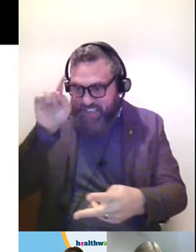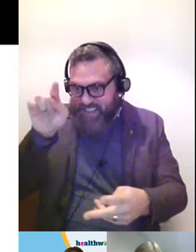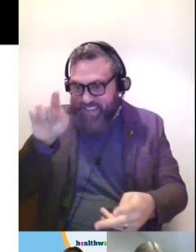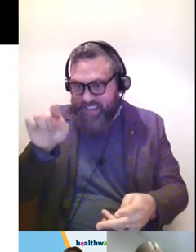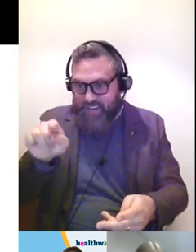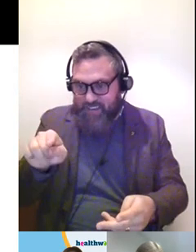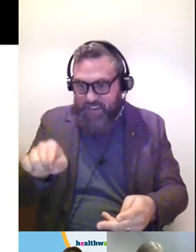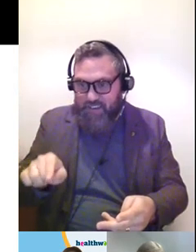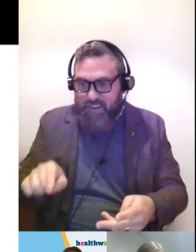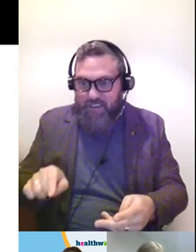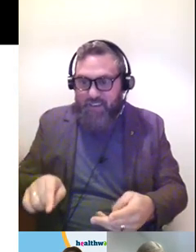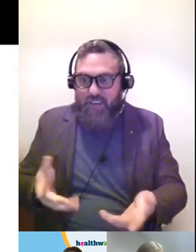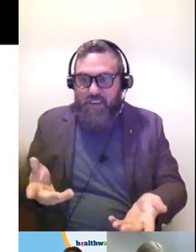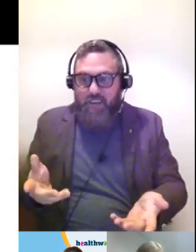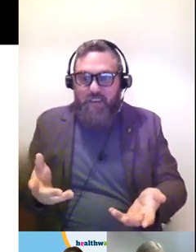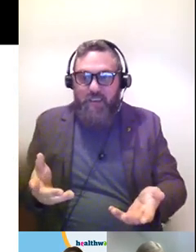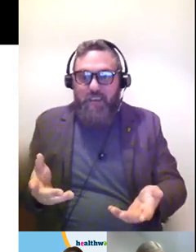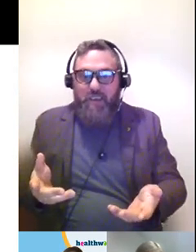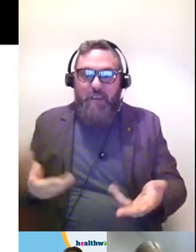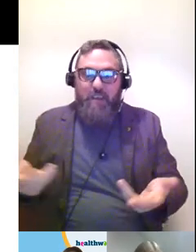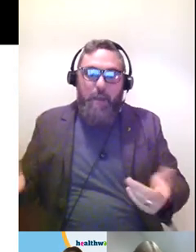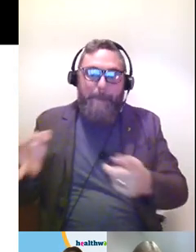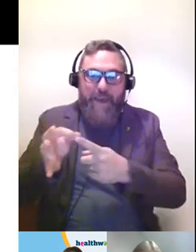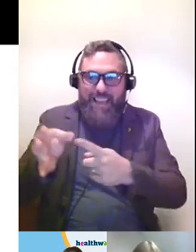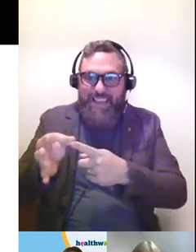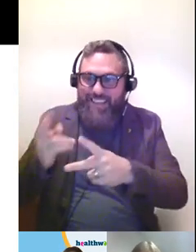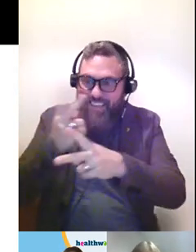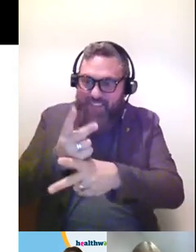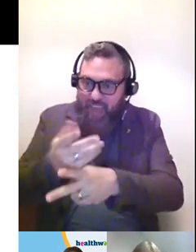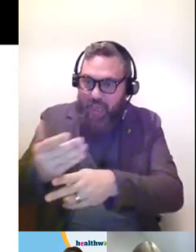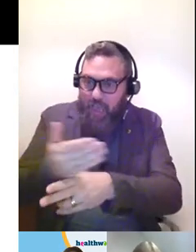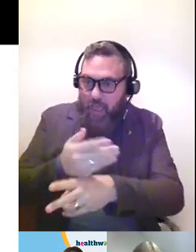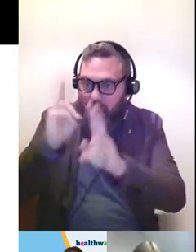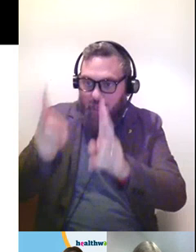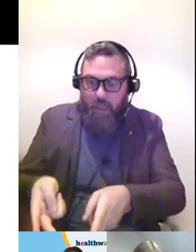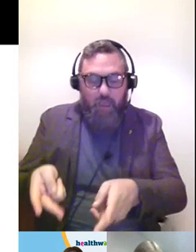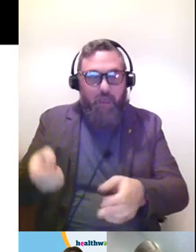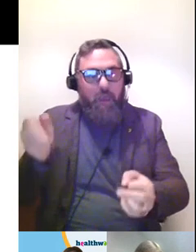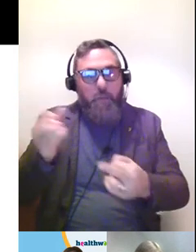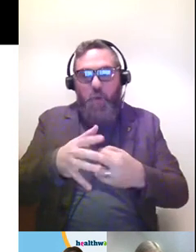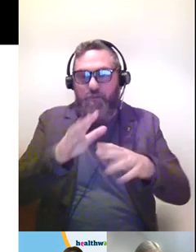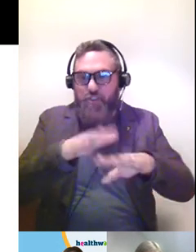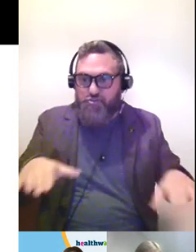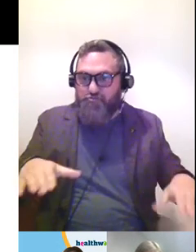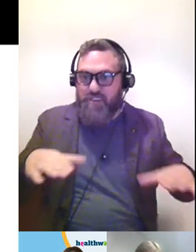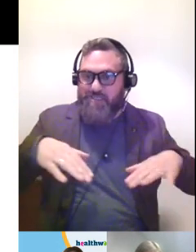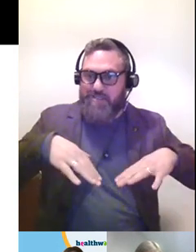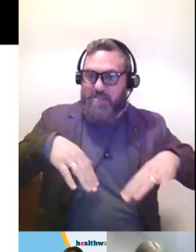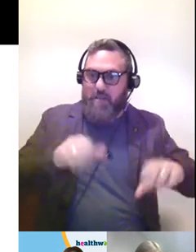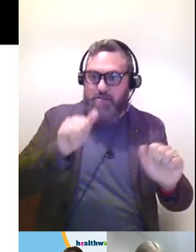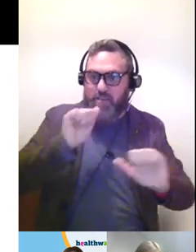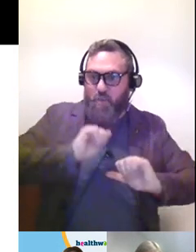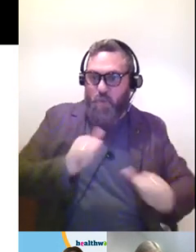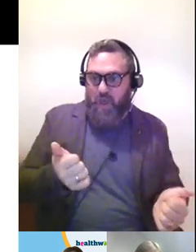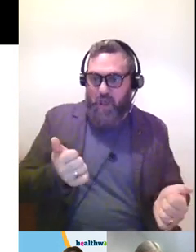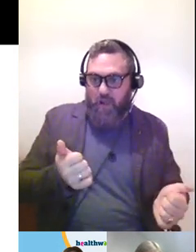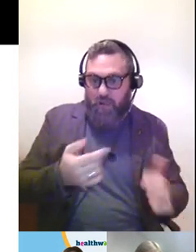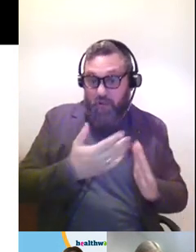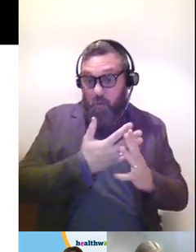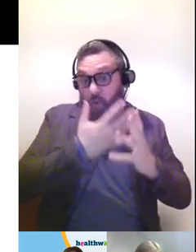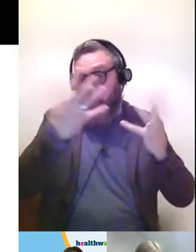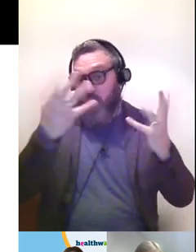about the importance of palliative care, the importance of children, starting well, all of that sort of stuff,